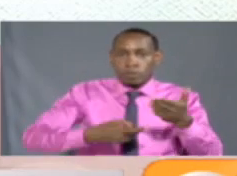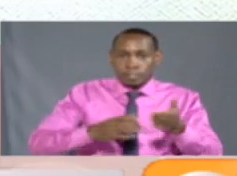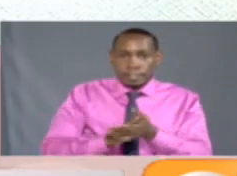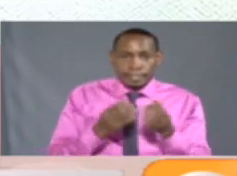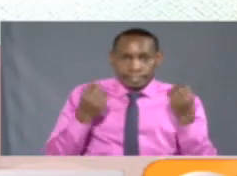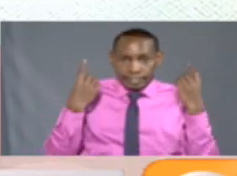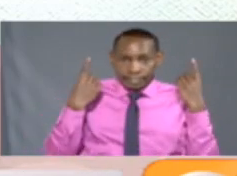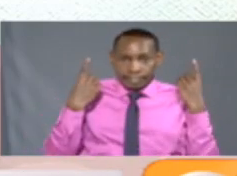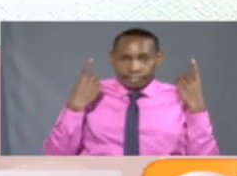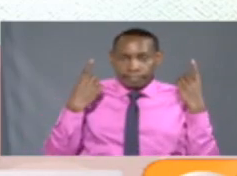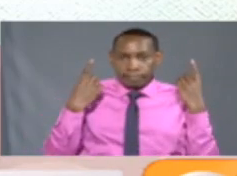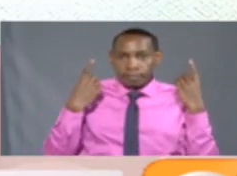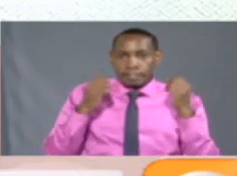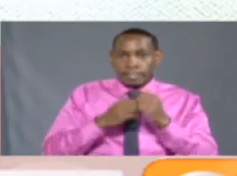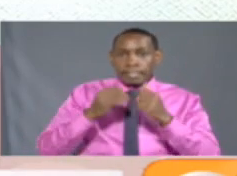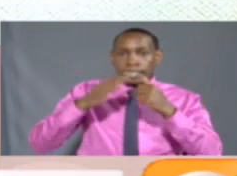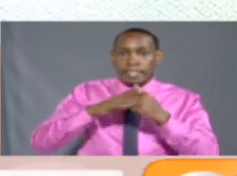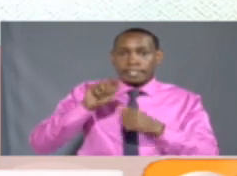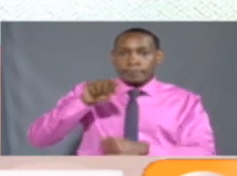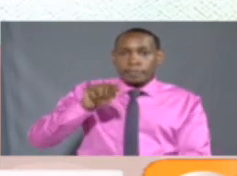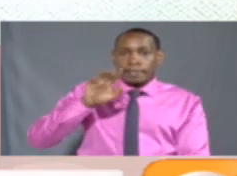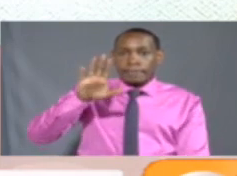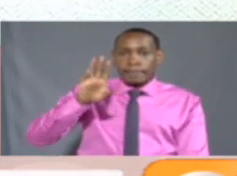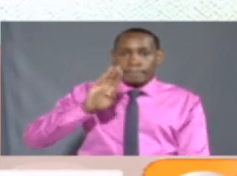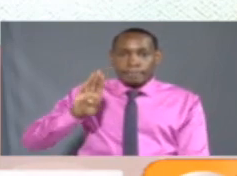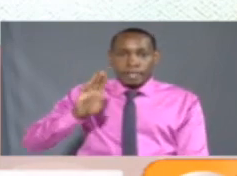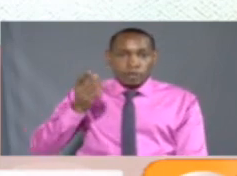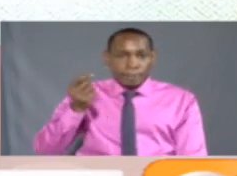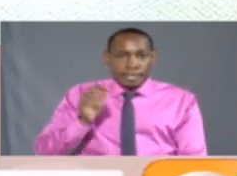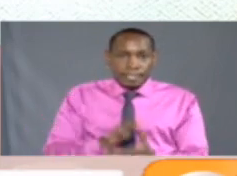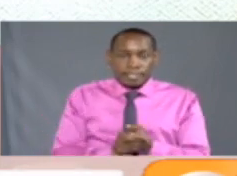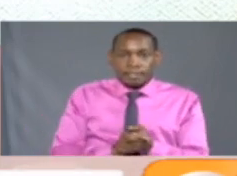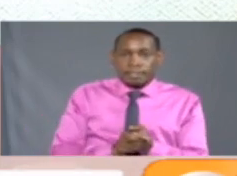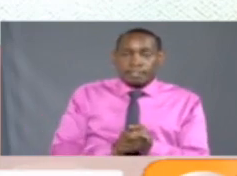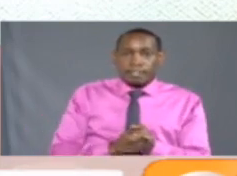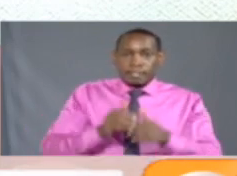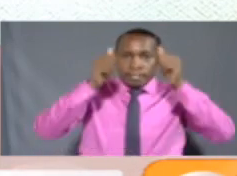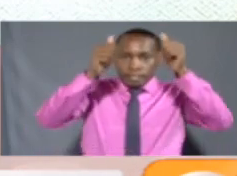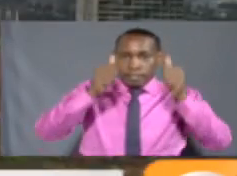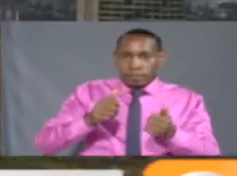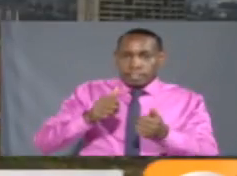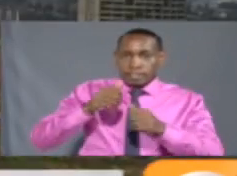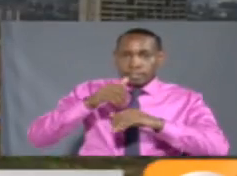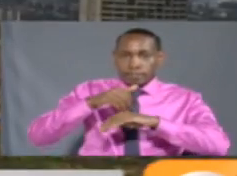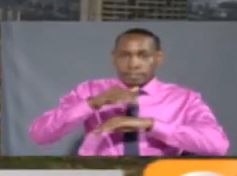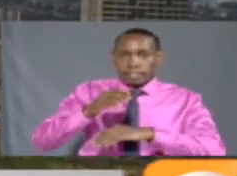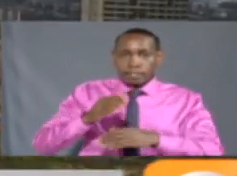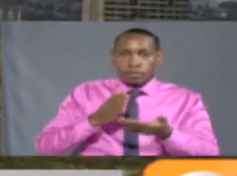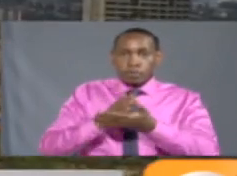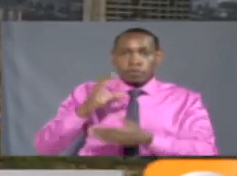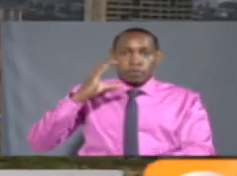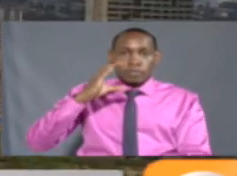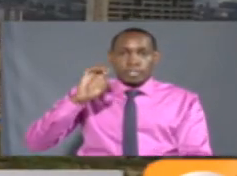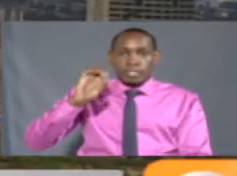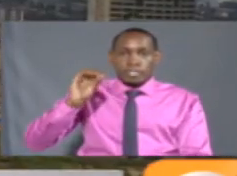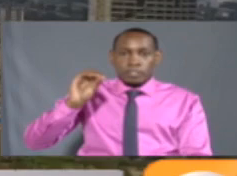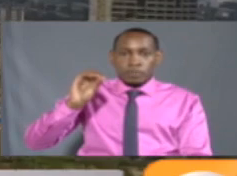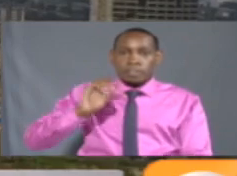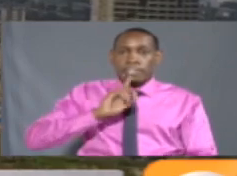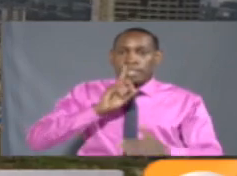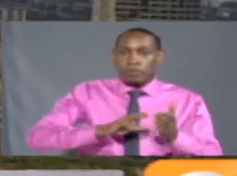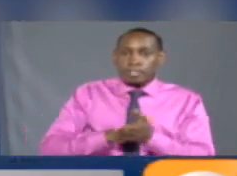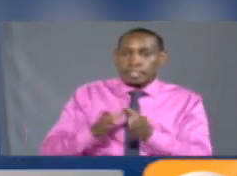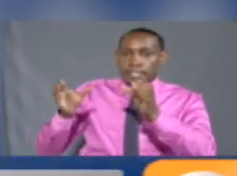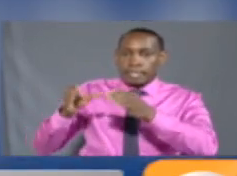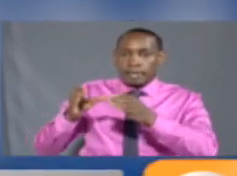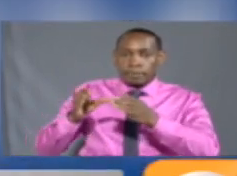this, 19.5 billion shillings. Now, in a notice, Centum Chief Executive Officer James Moria says the